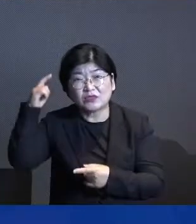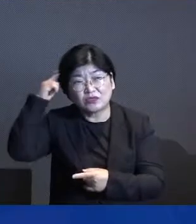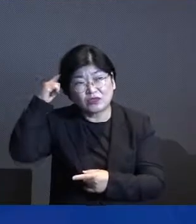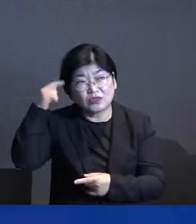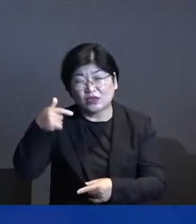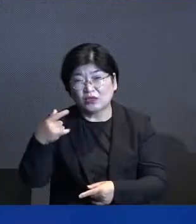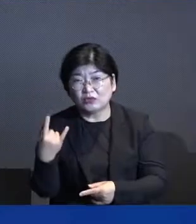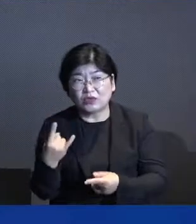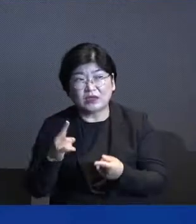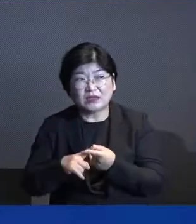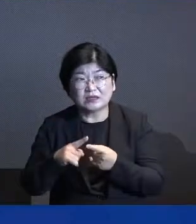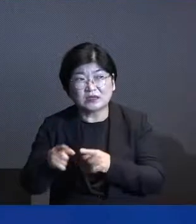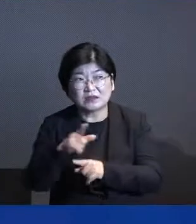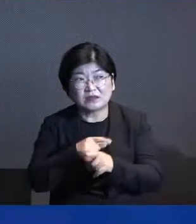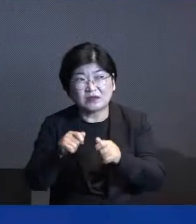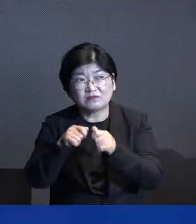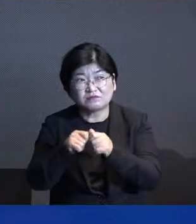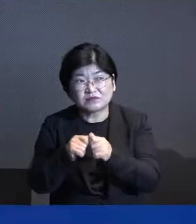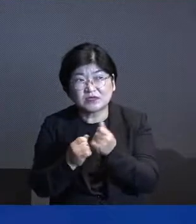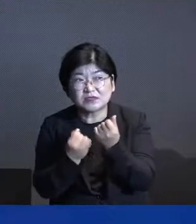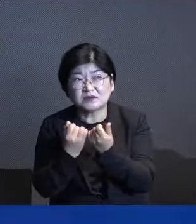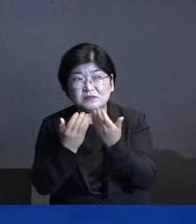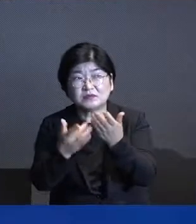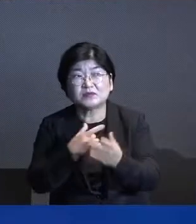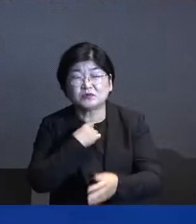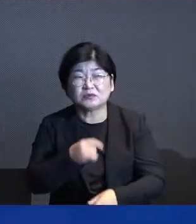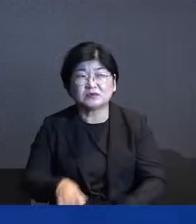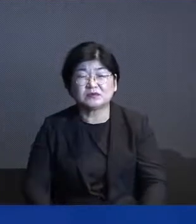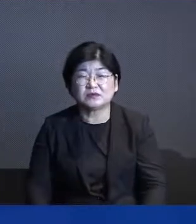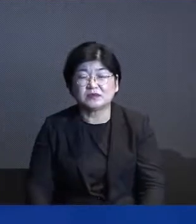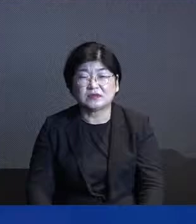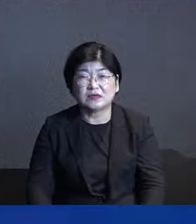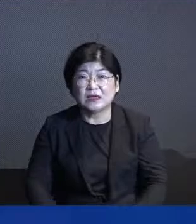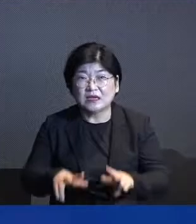As we see that from the 7 years to 70 years,